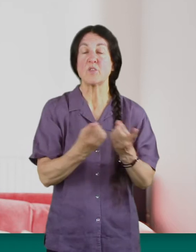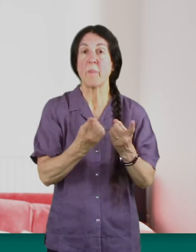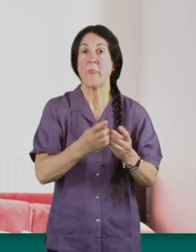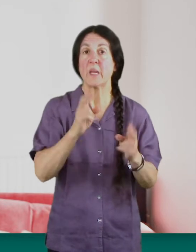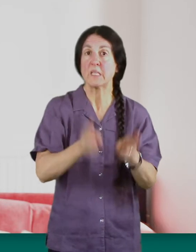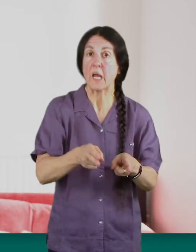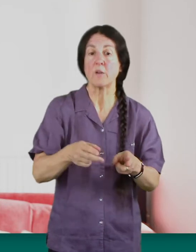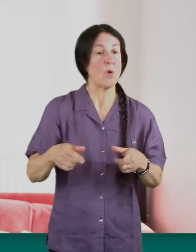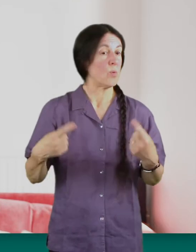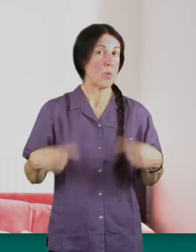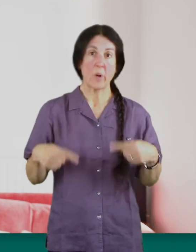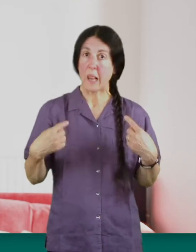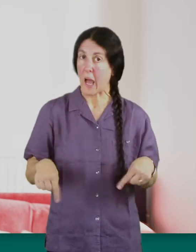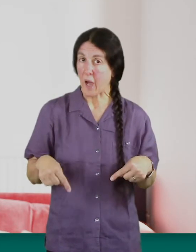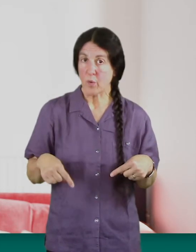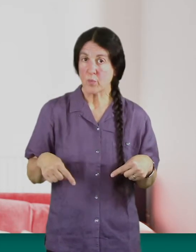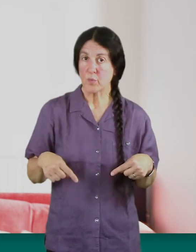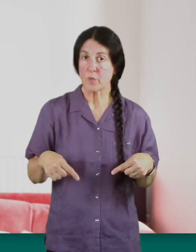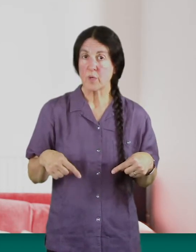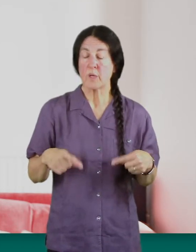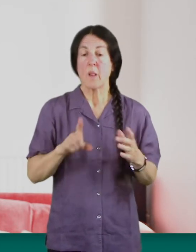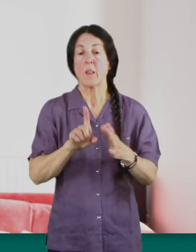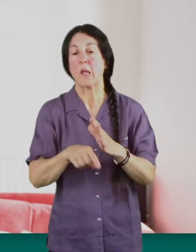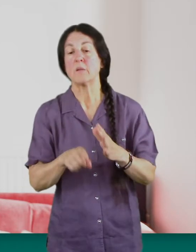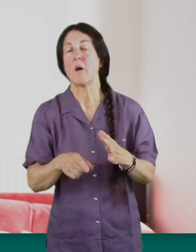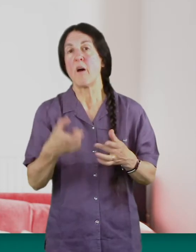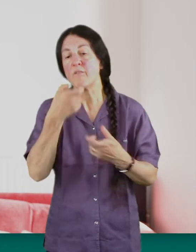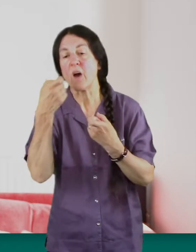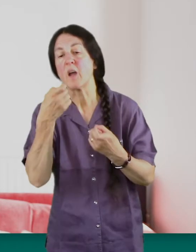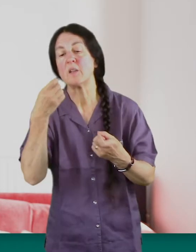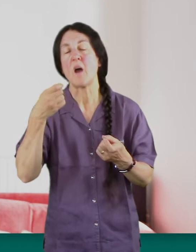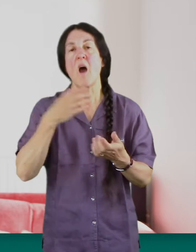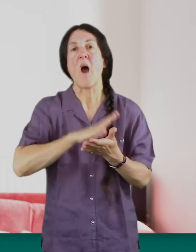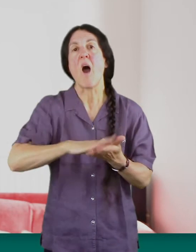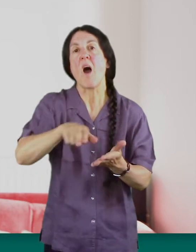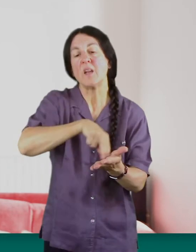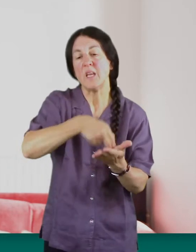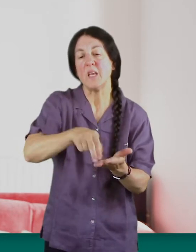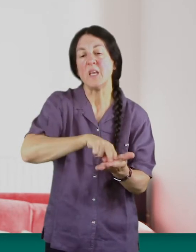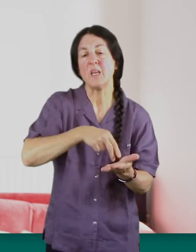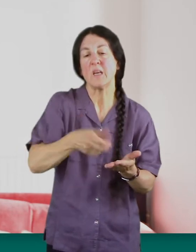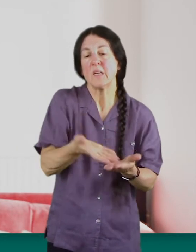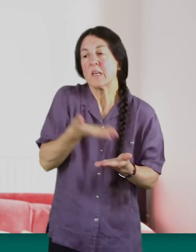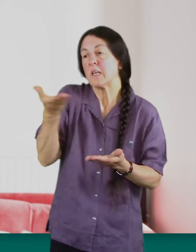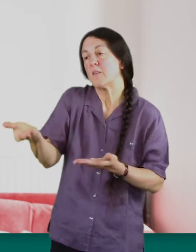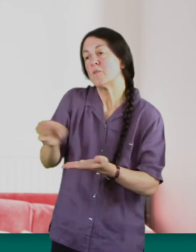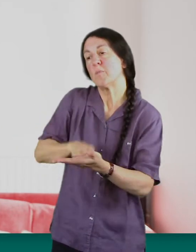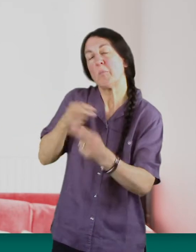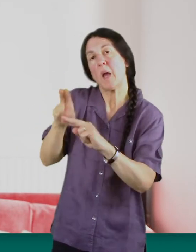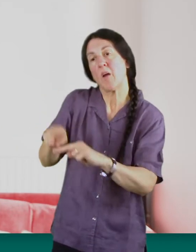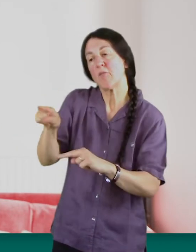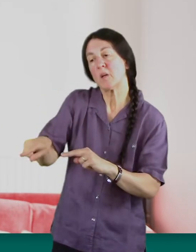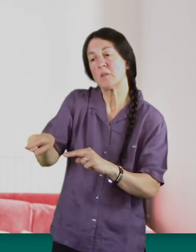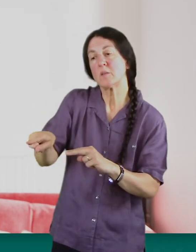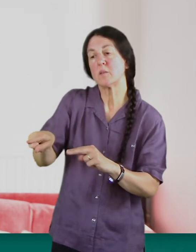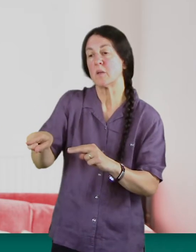from the carcass of the lion, also means that they break their vow. So he shows very little respect for the Nazirite